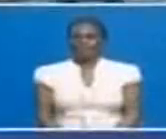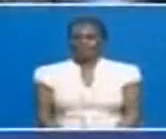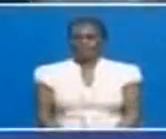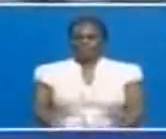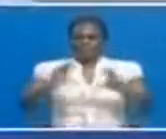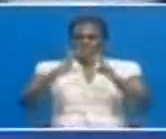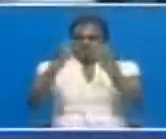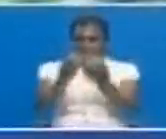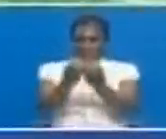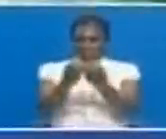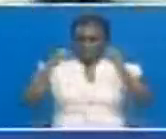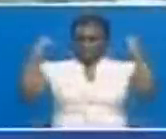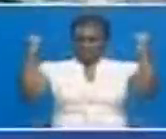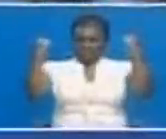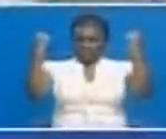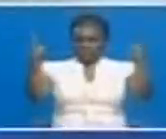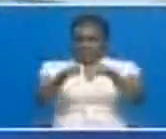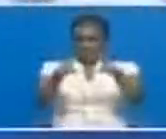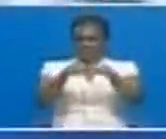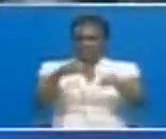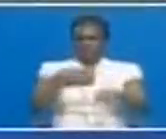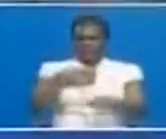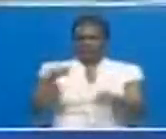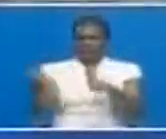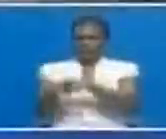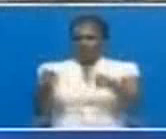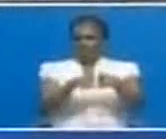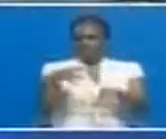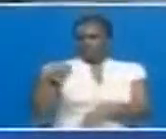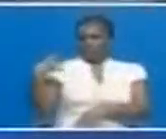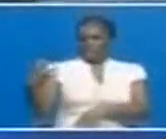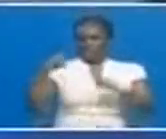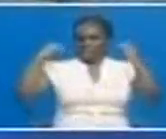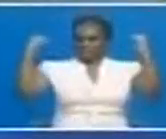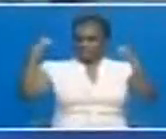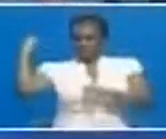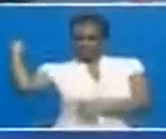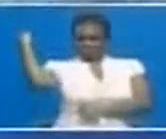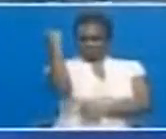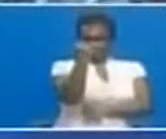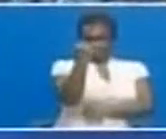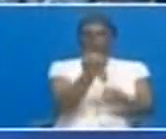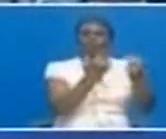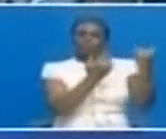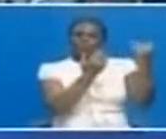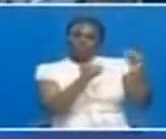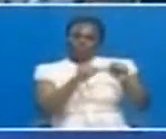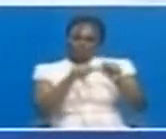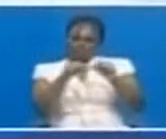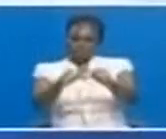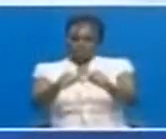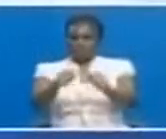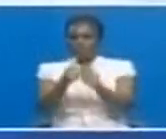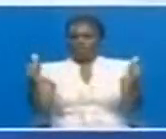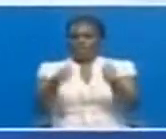The World Championships team will also have African Commonwealth javelin champion Julius Siego, who hopes to continue his impressive form this season